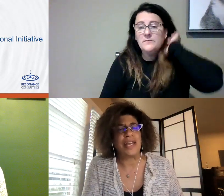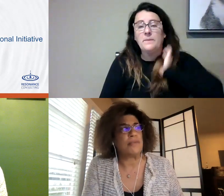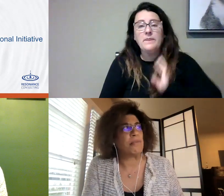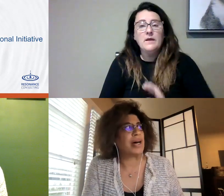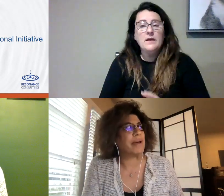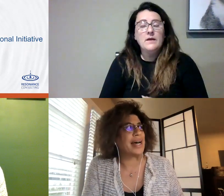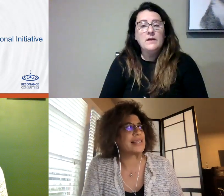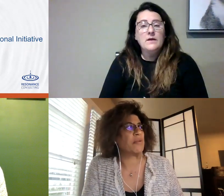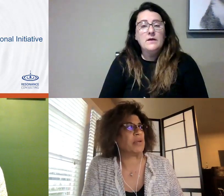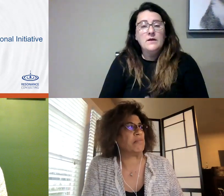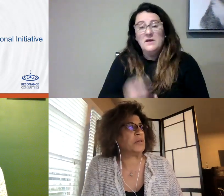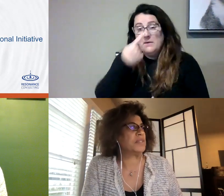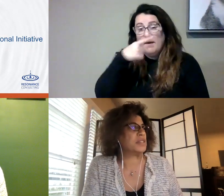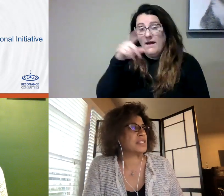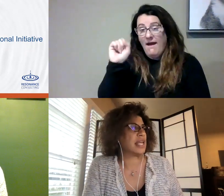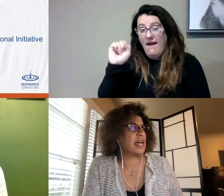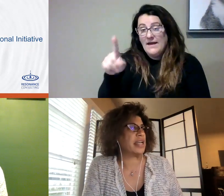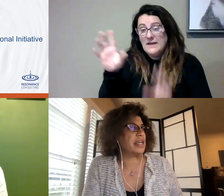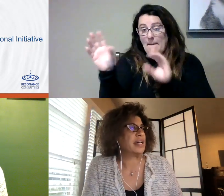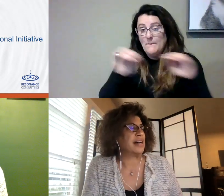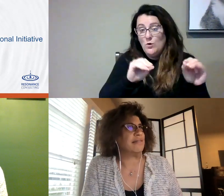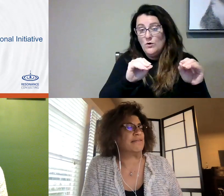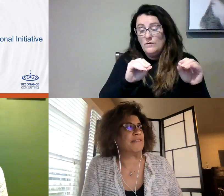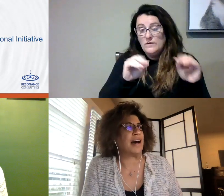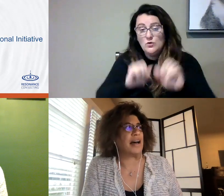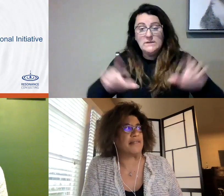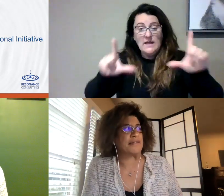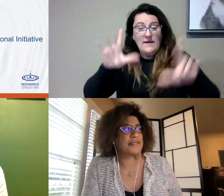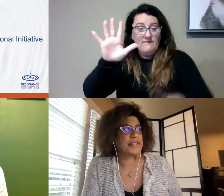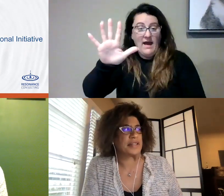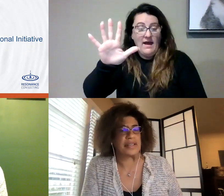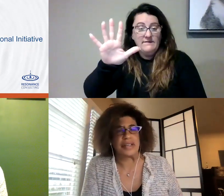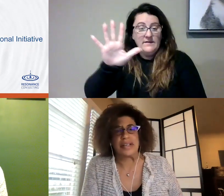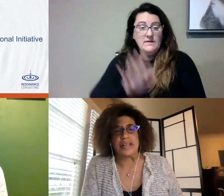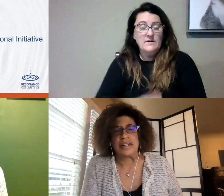If I can ask that we move to slide 5